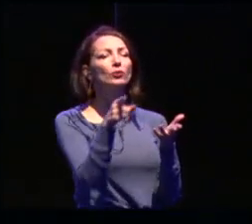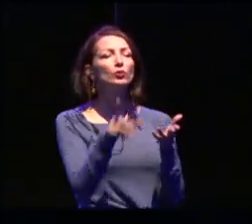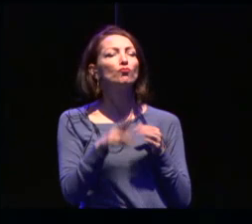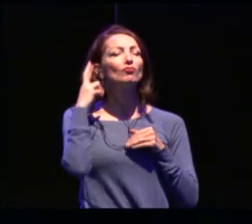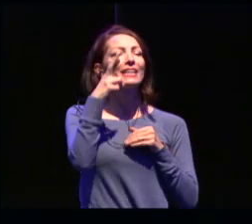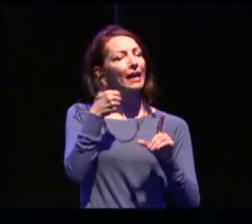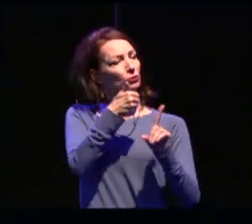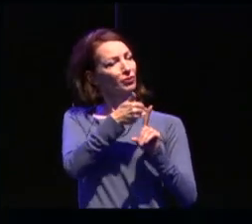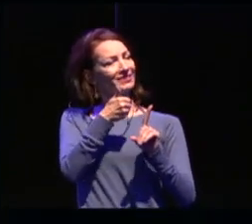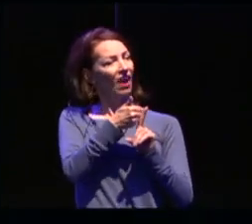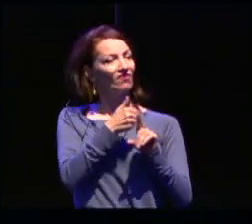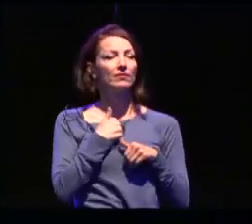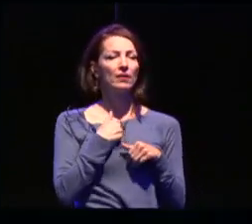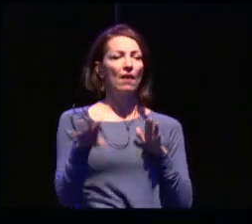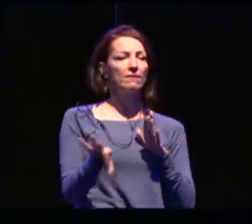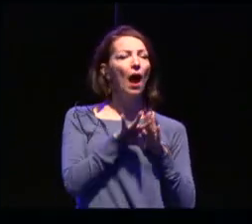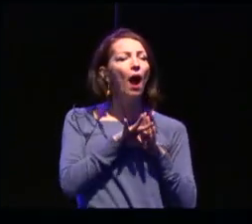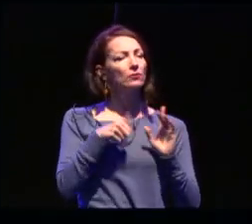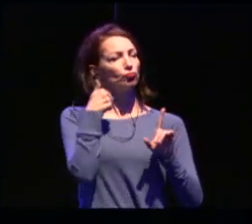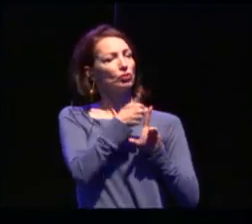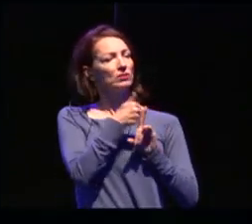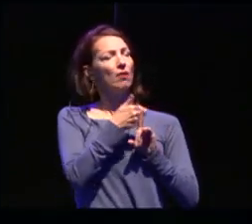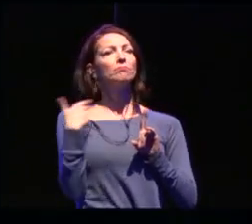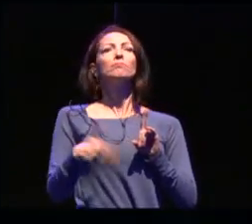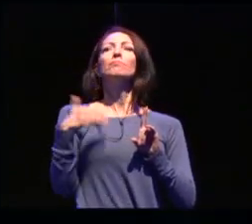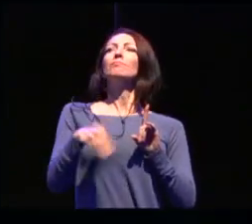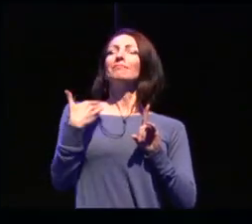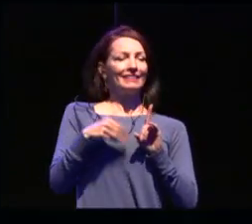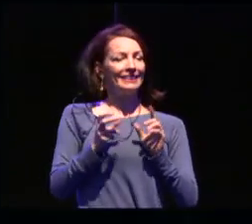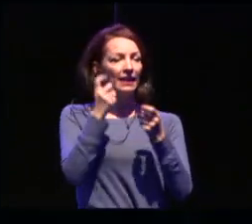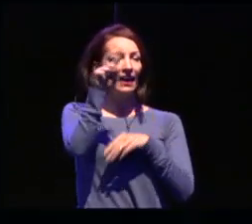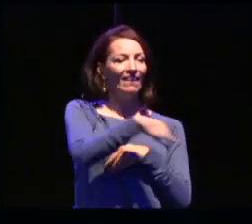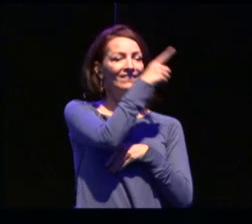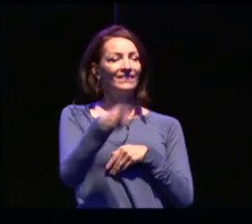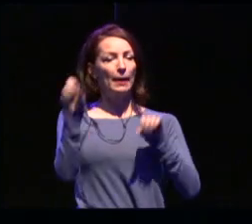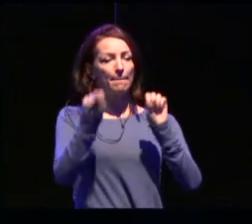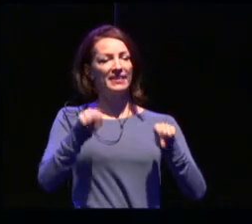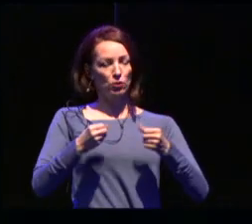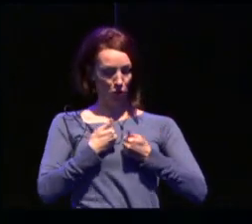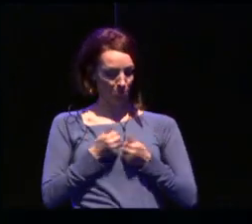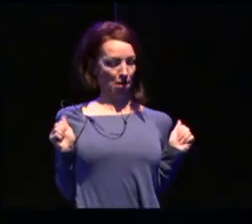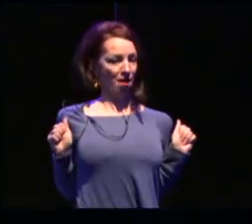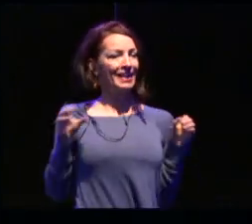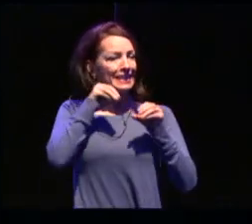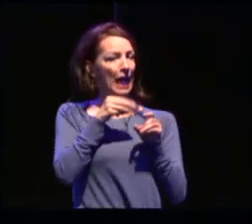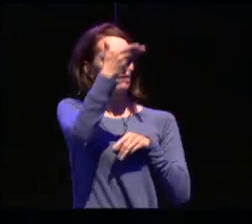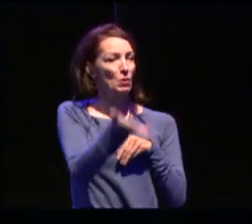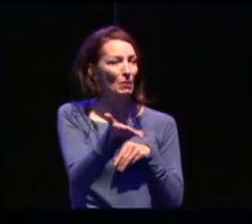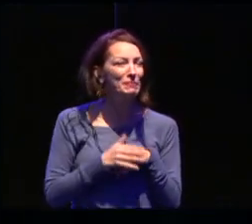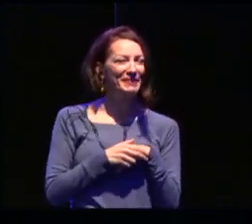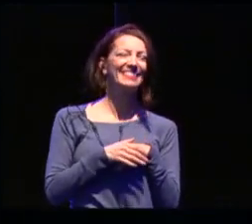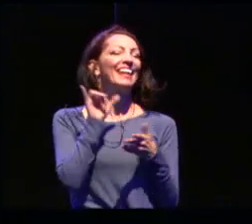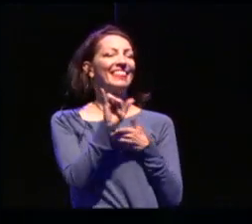discover yourself, that you find yourself, you find the infinite potential that lies within you,